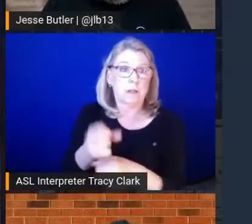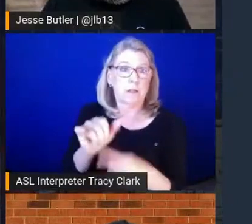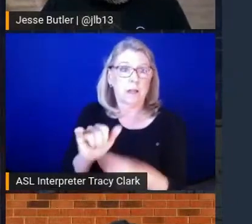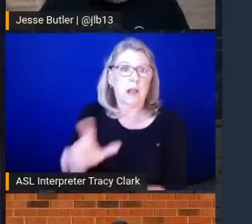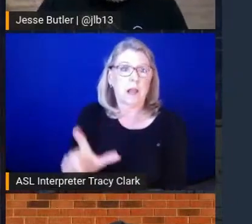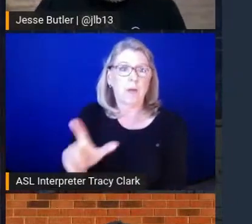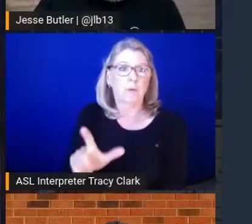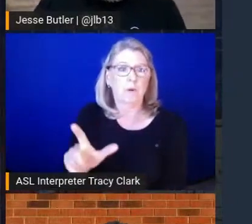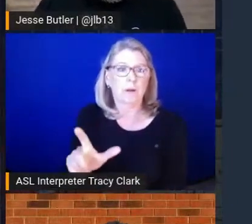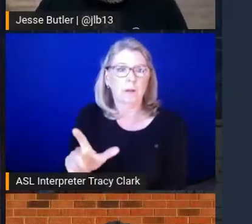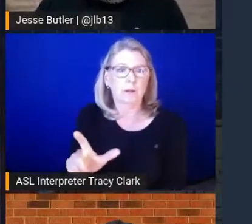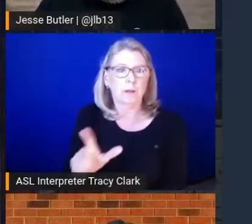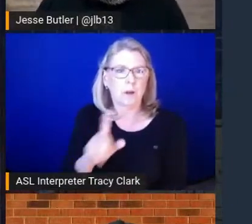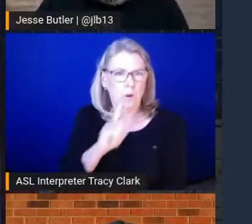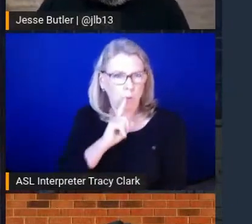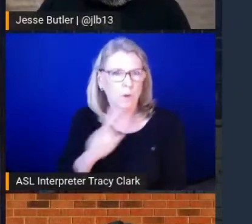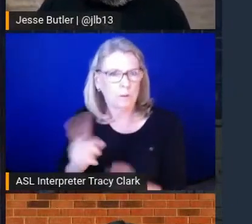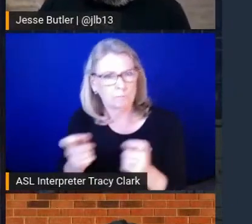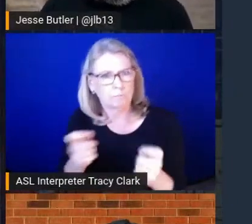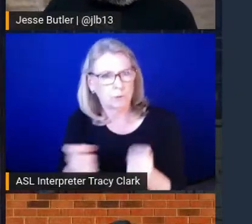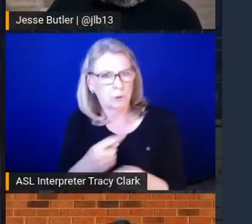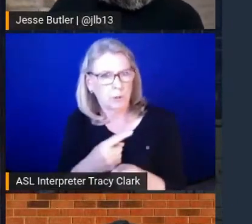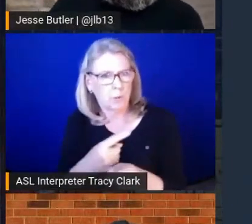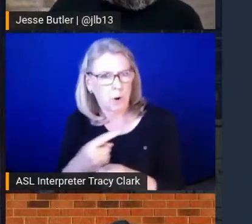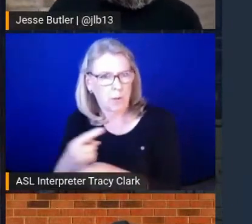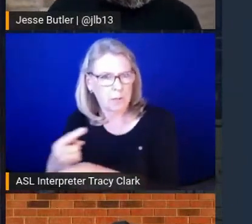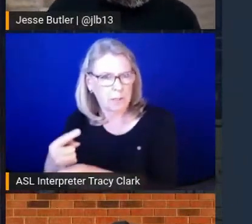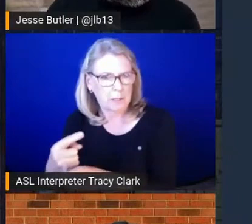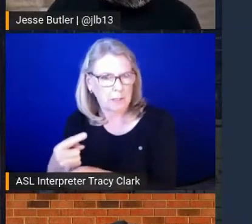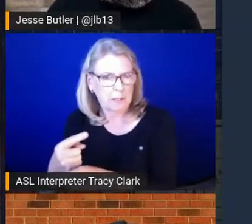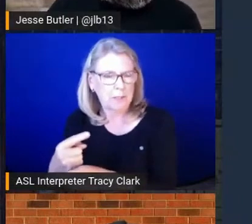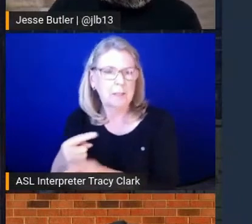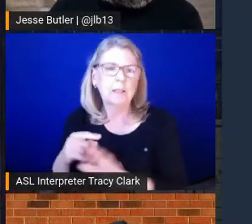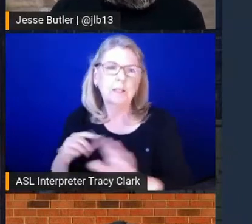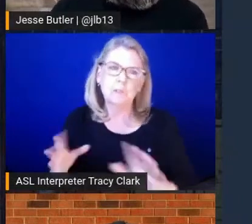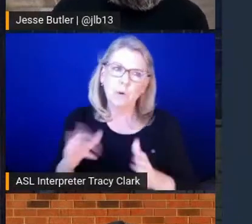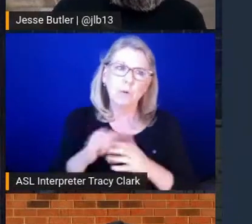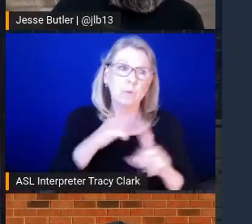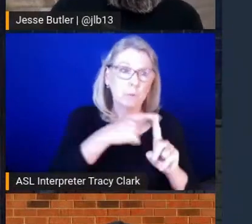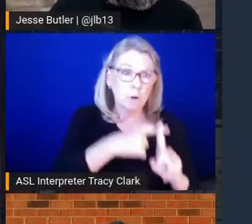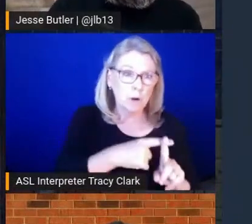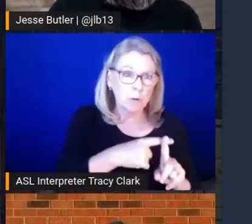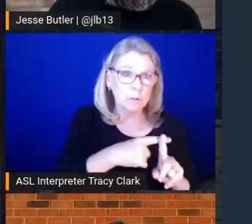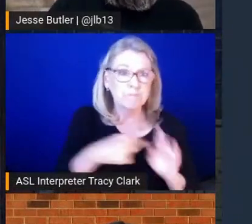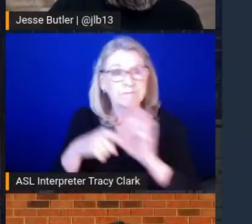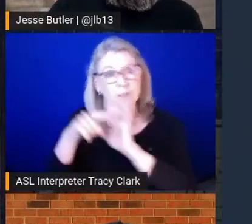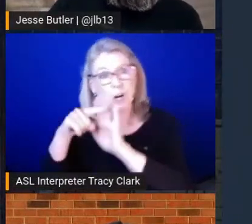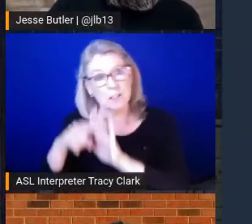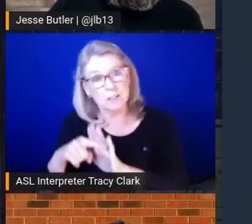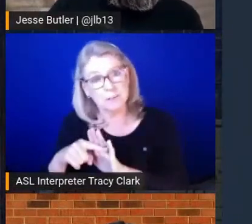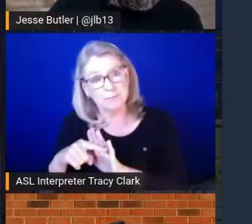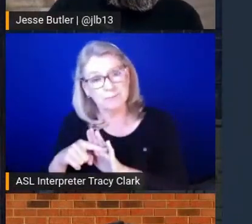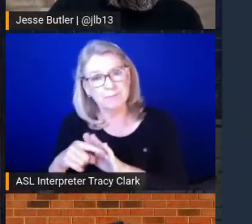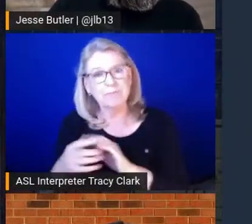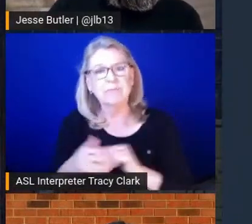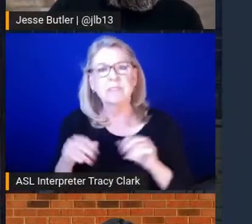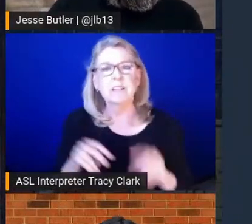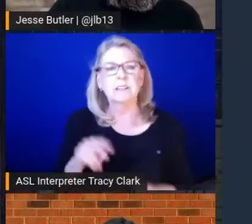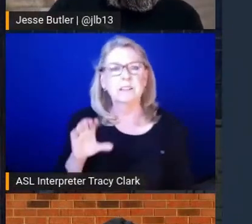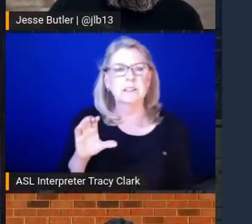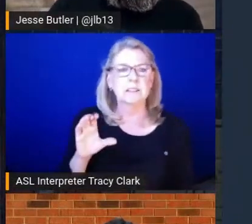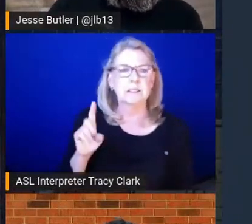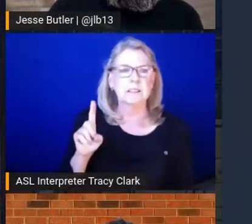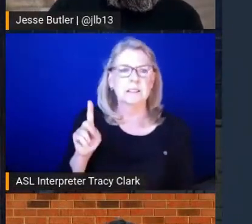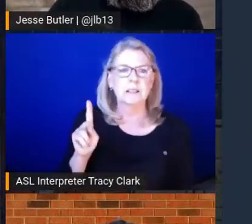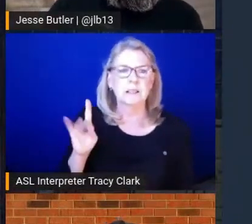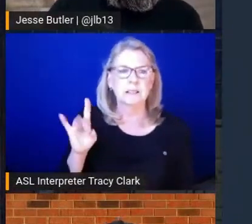these are the kind of pros and cons. But let's look at the CDK8s Plus example, and let's just